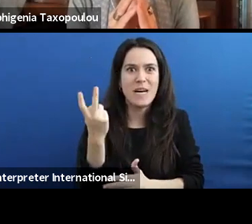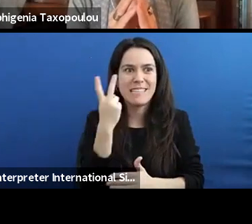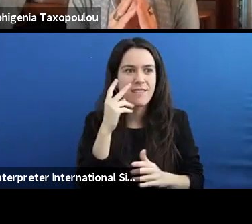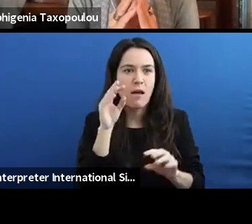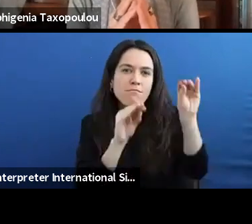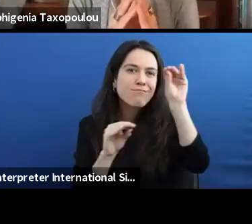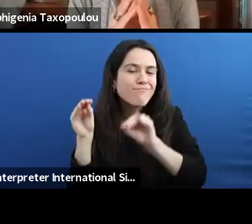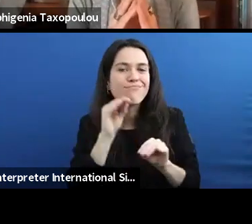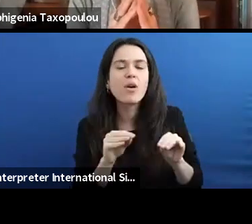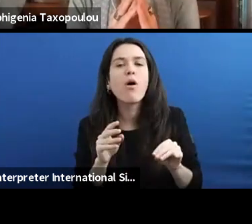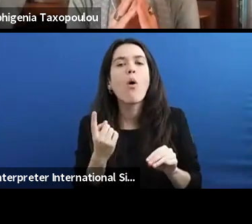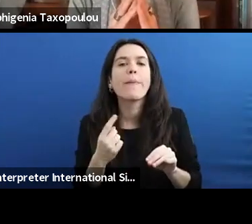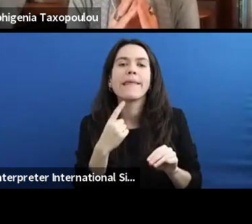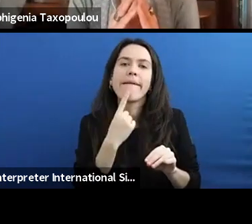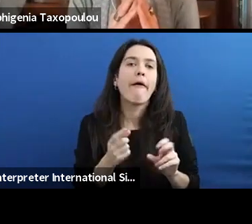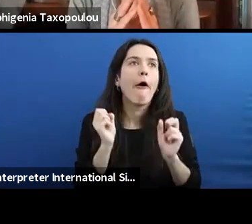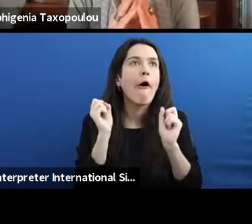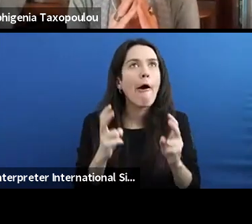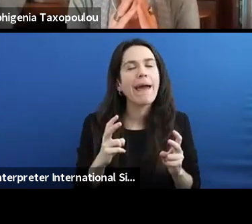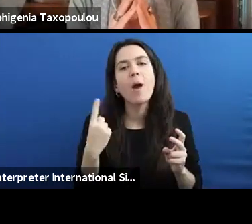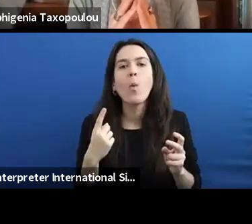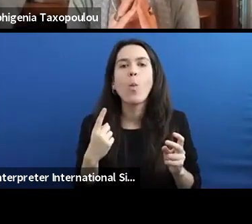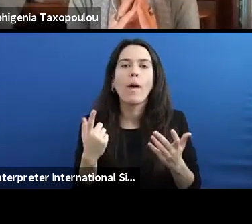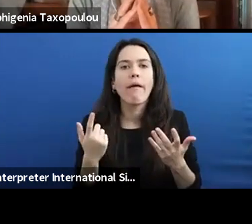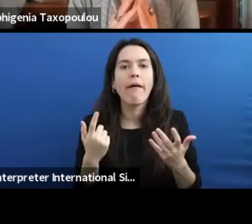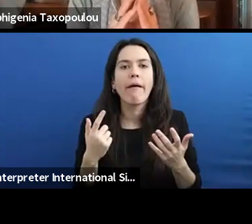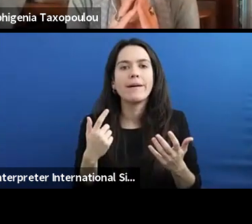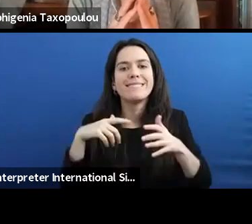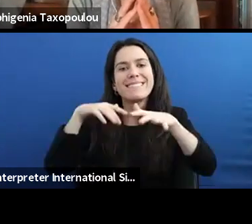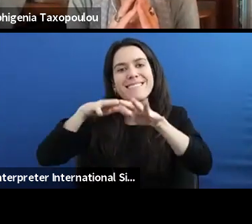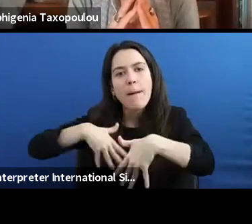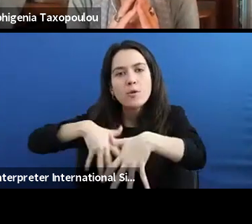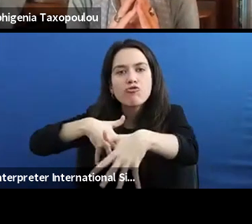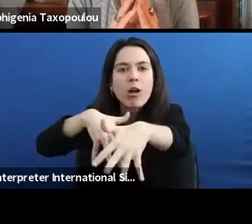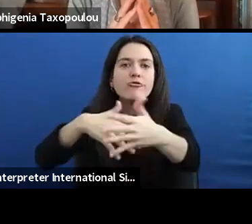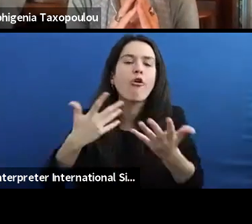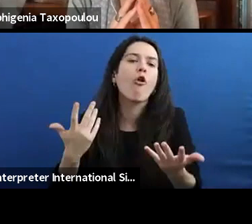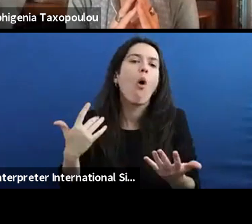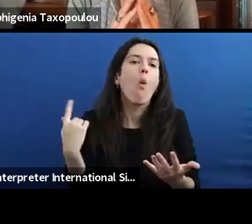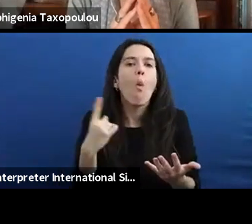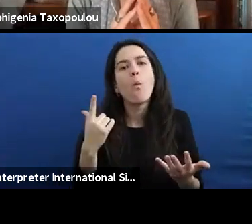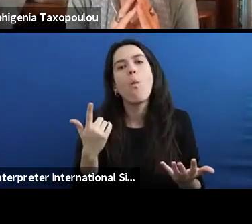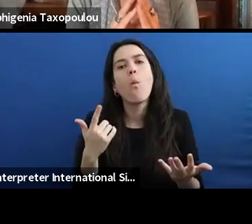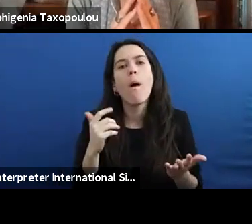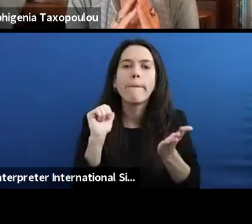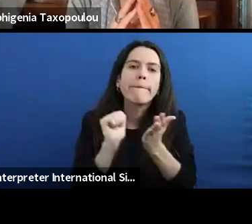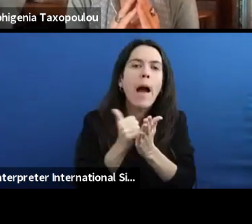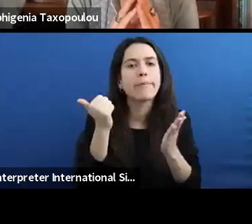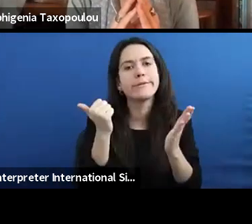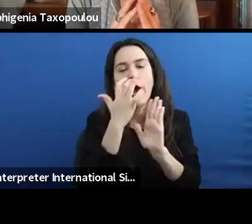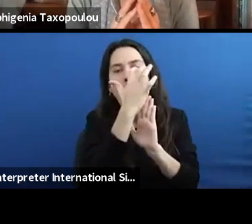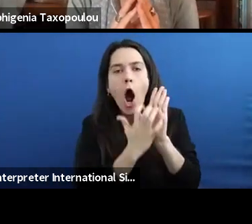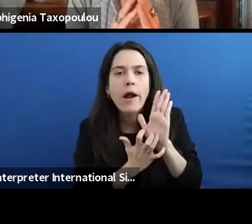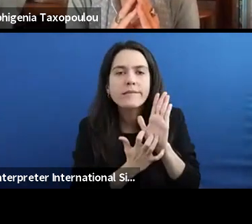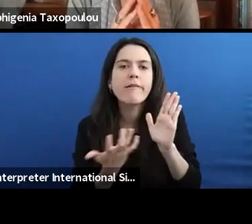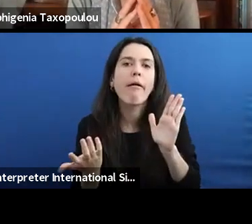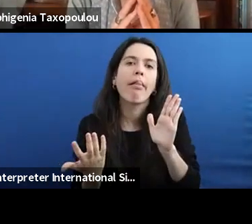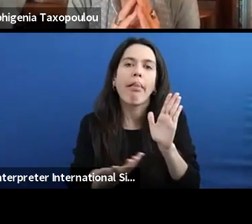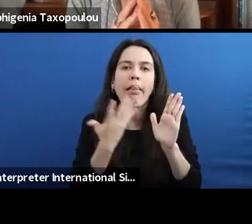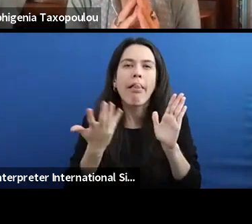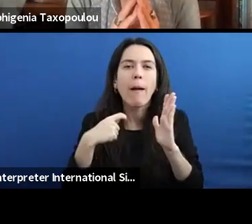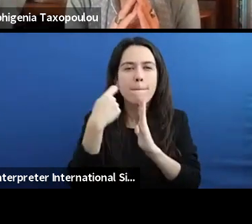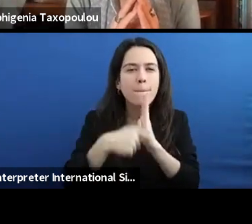beside we are making this kind of demonstration, we are publishing this kind of articles, and we are making our theater projection.